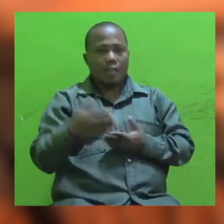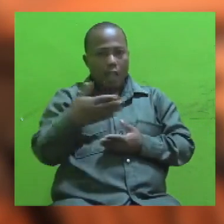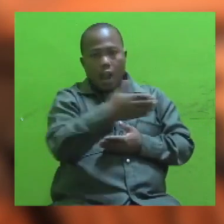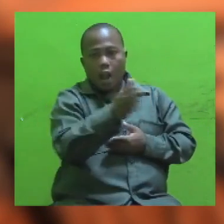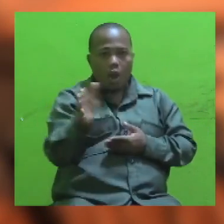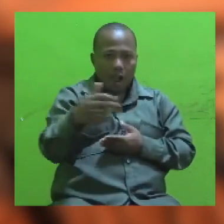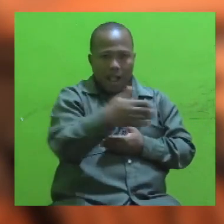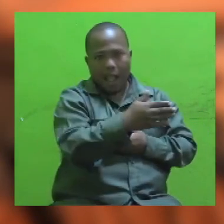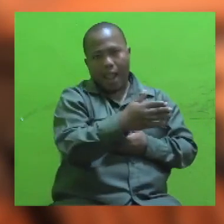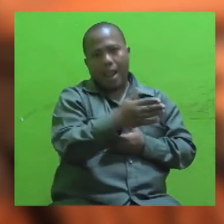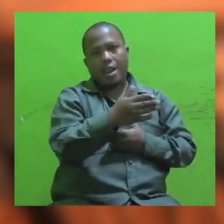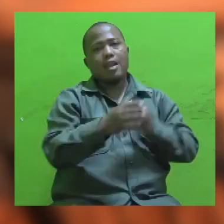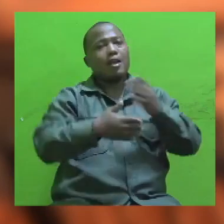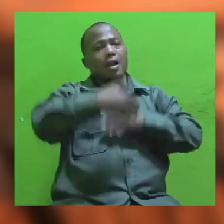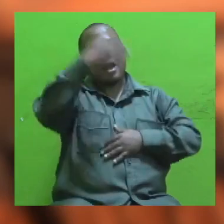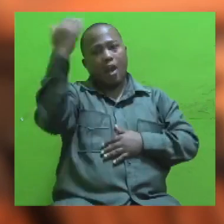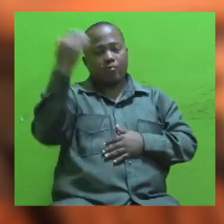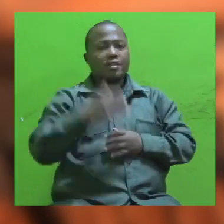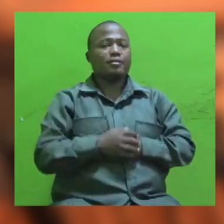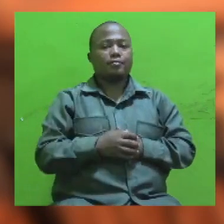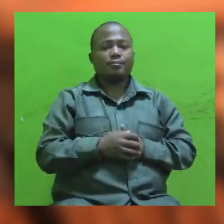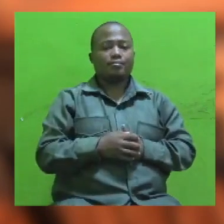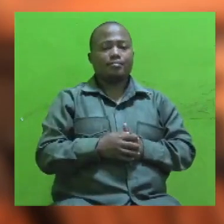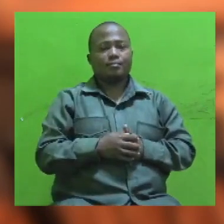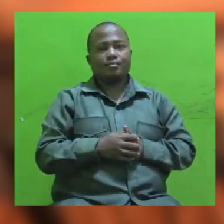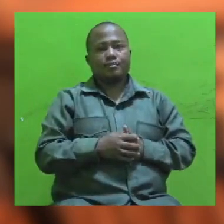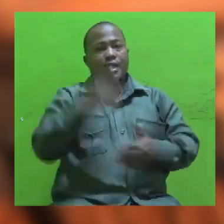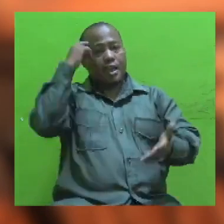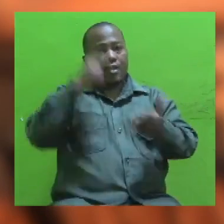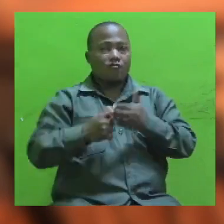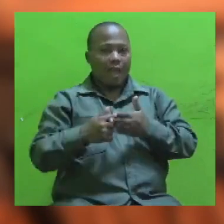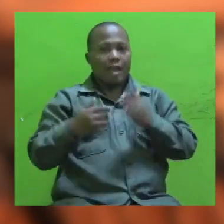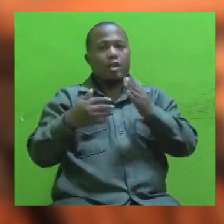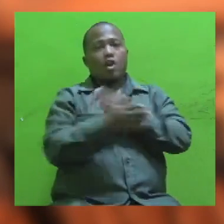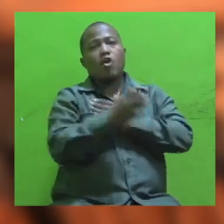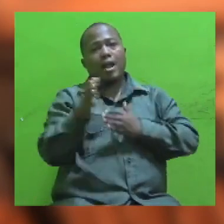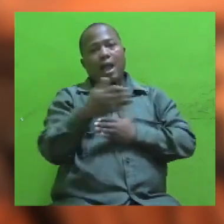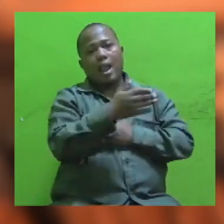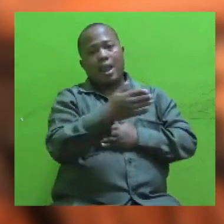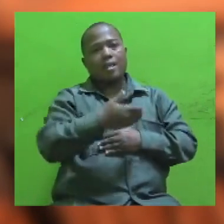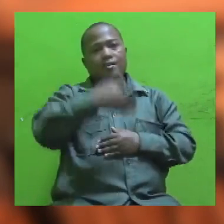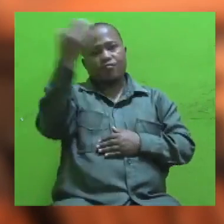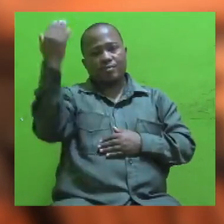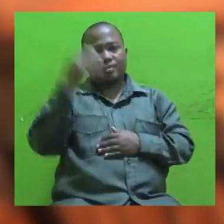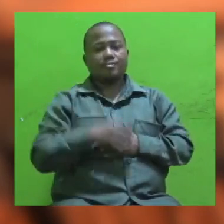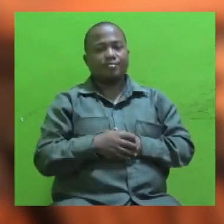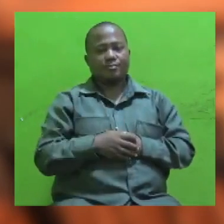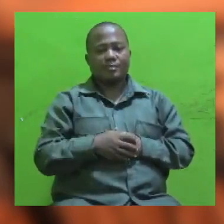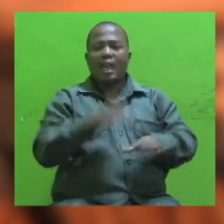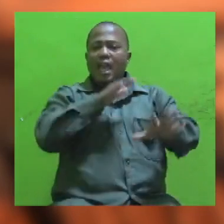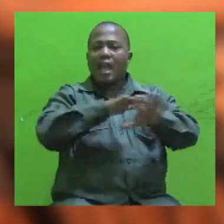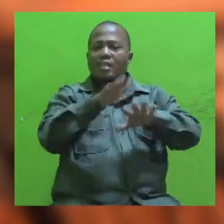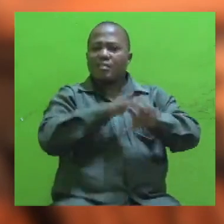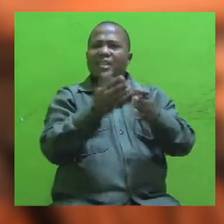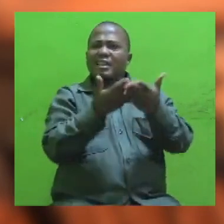government. You can define local government in different ways, but also you can explain the reason